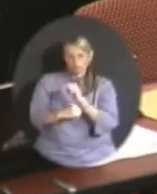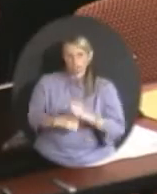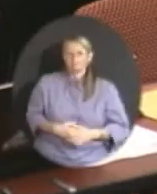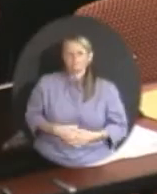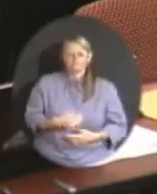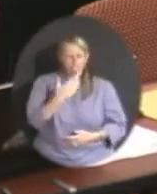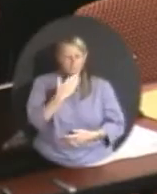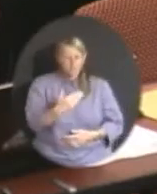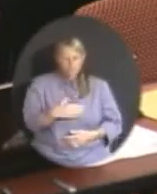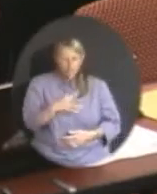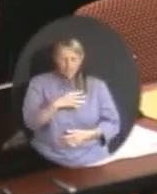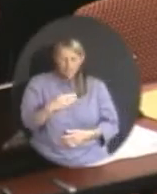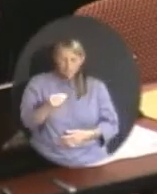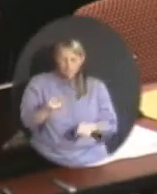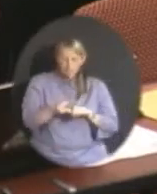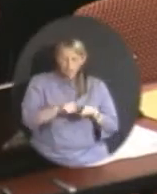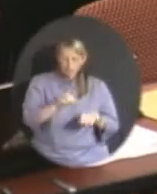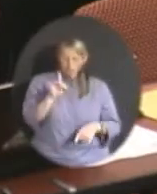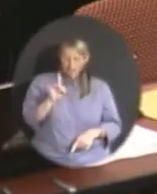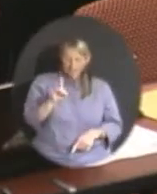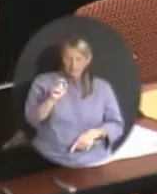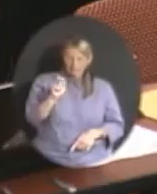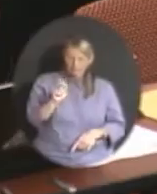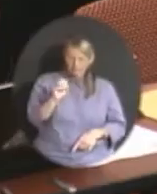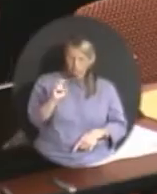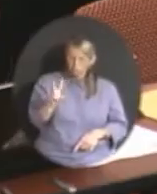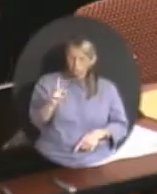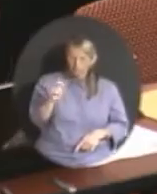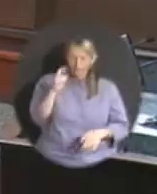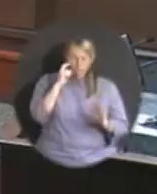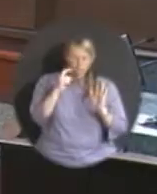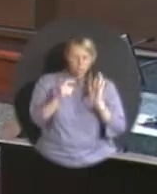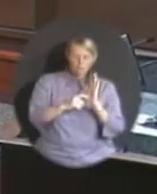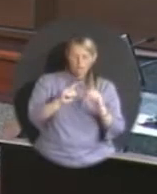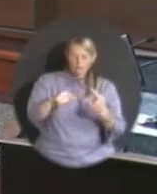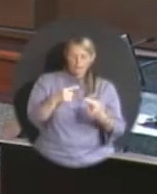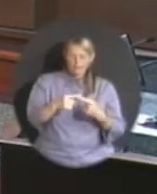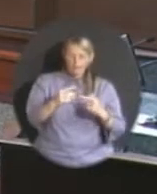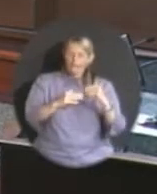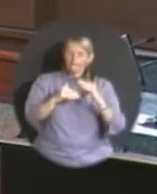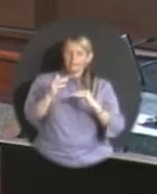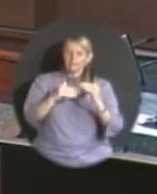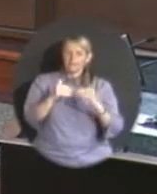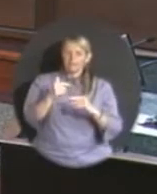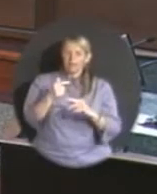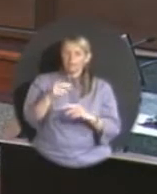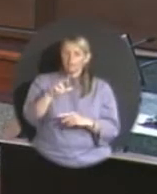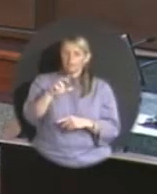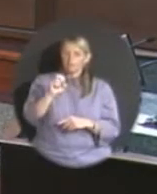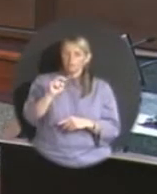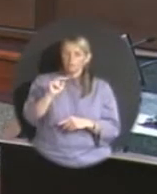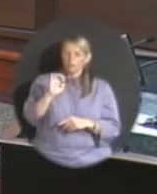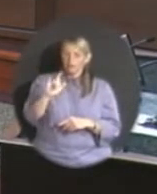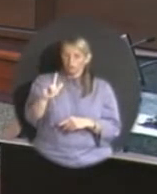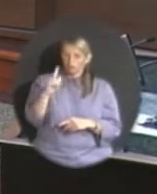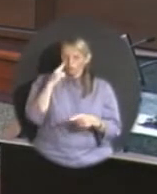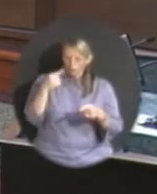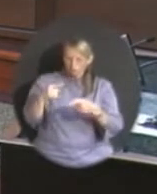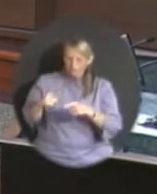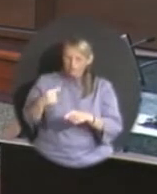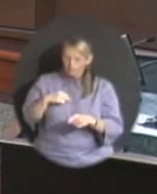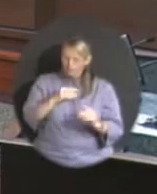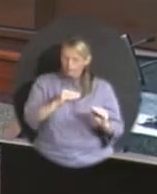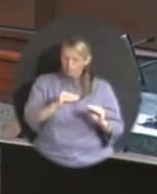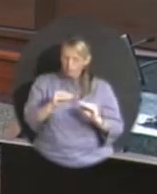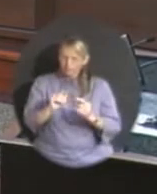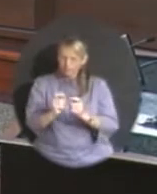And 8.02 is really just a notice for the board about a facility rental agreement that we're entering into. Dr. Berry, would you like to make a few comments? Yeah, we